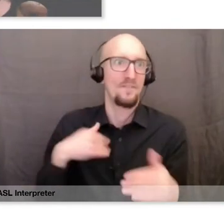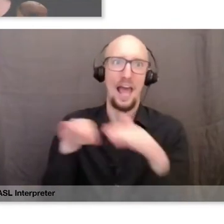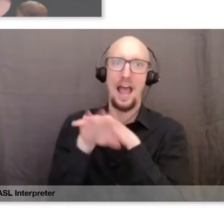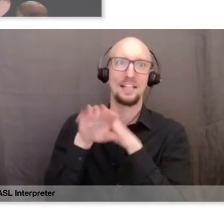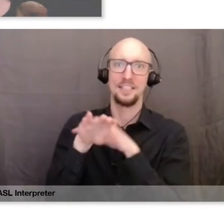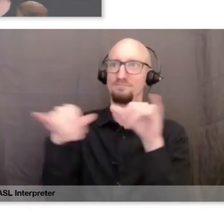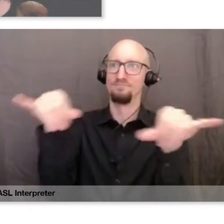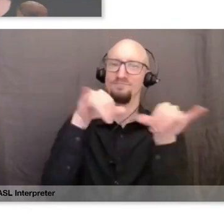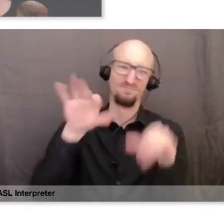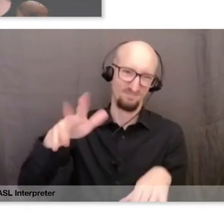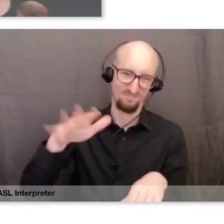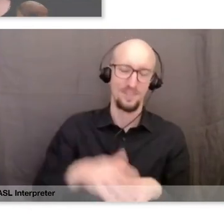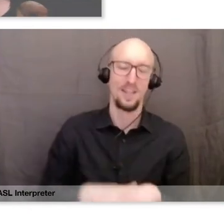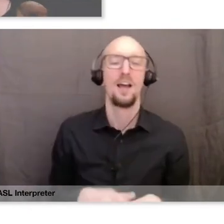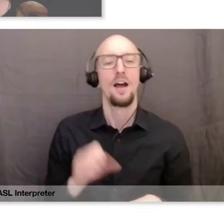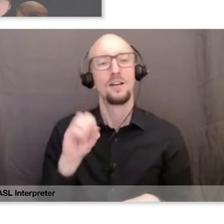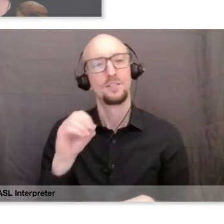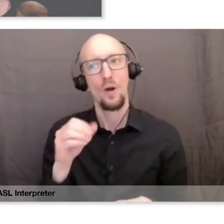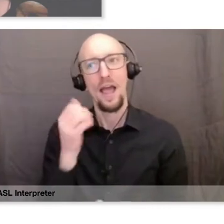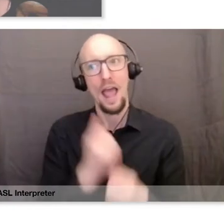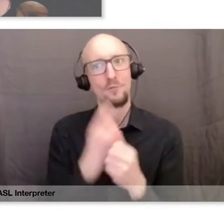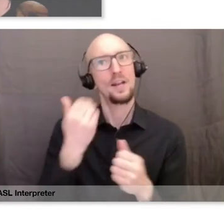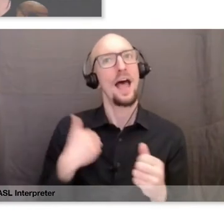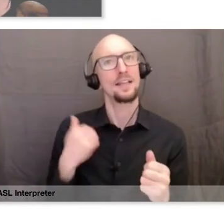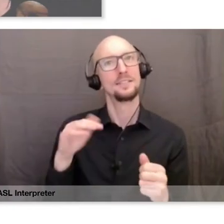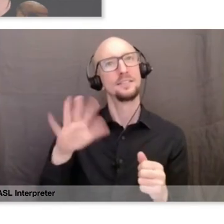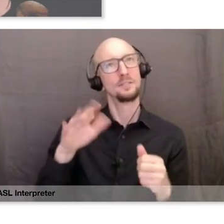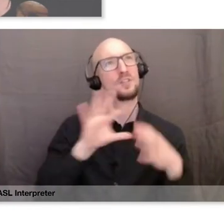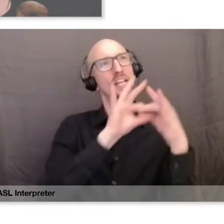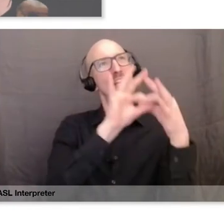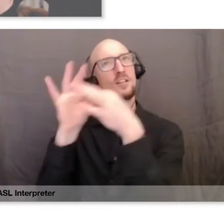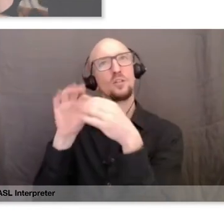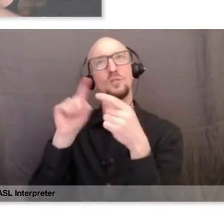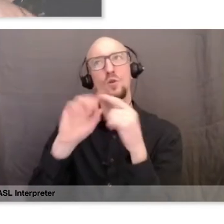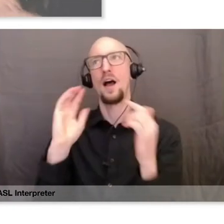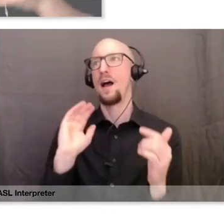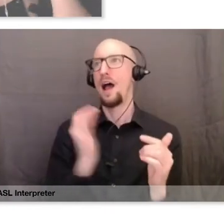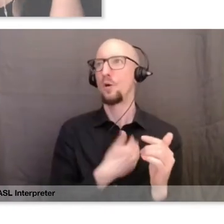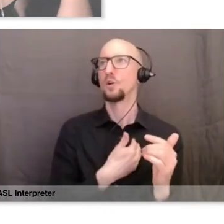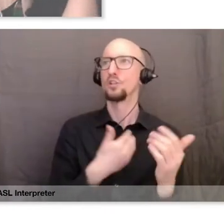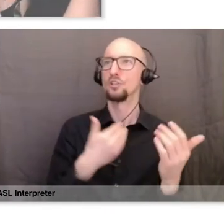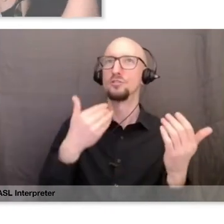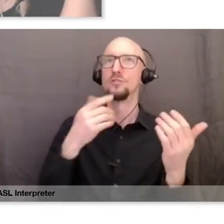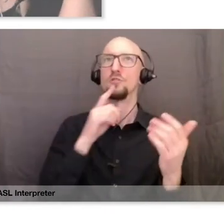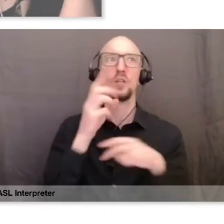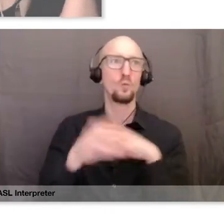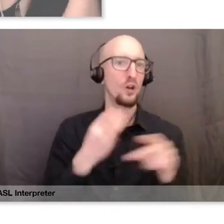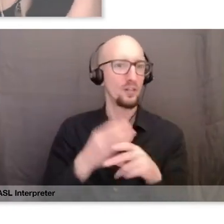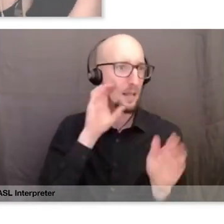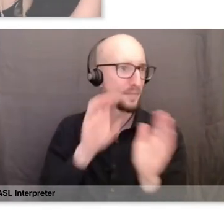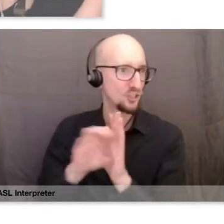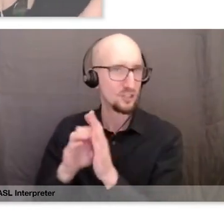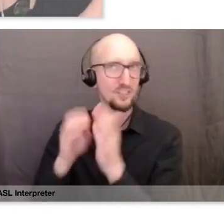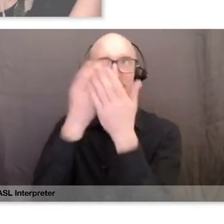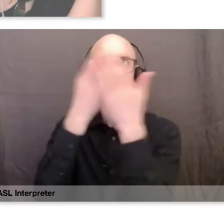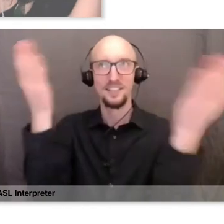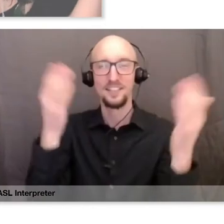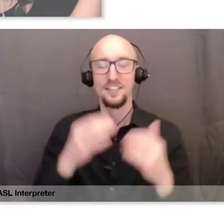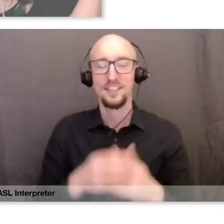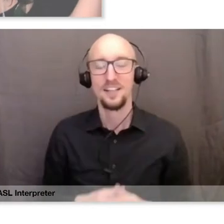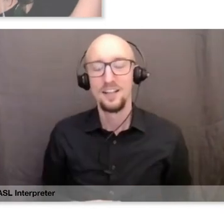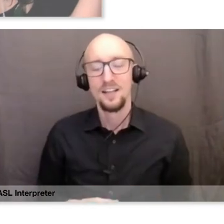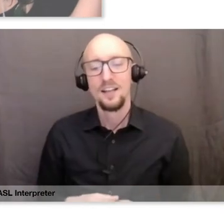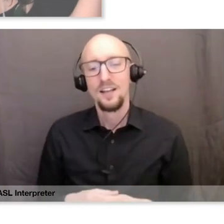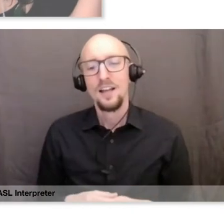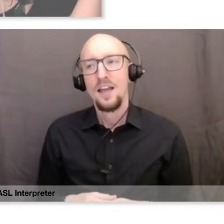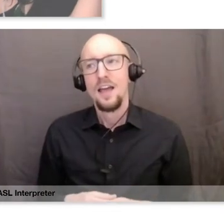connection that anybody and everybody can make to our visual images, right? And there mm-hmm. isn't the same kind of